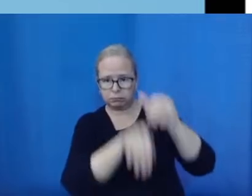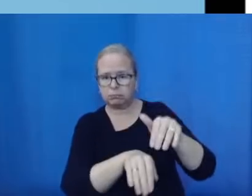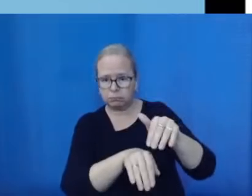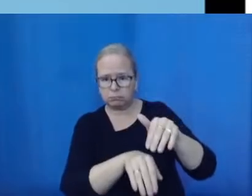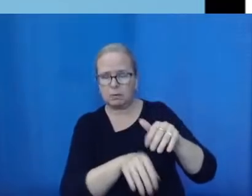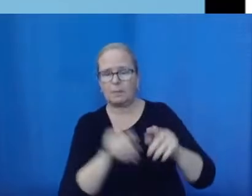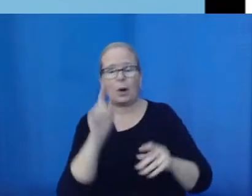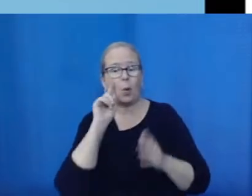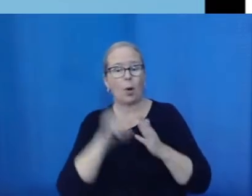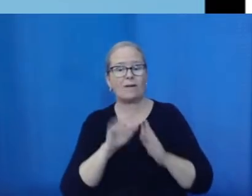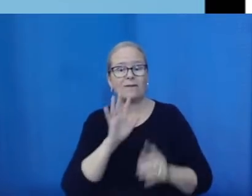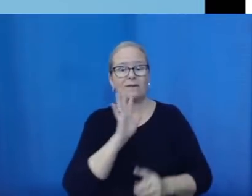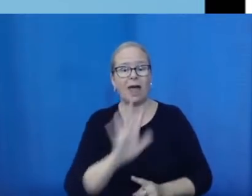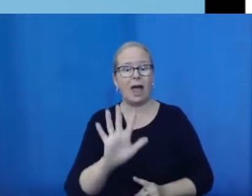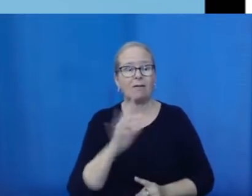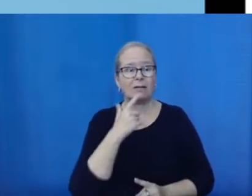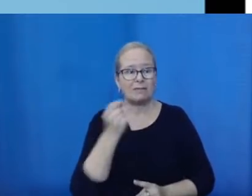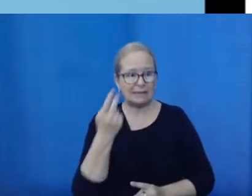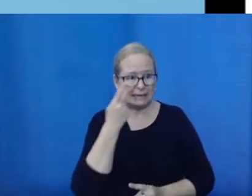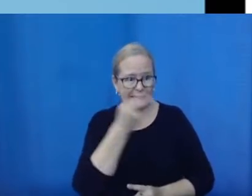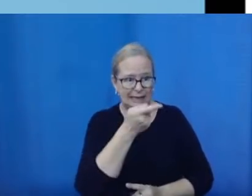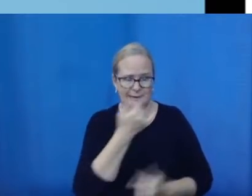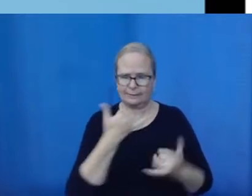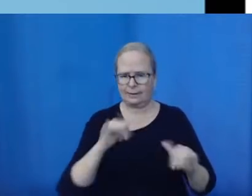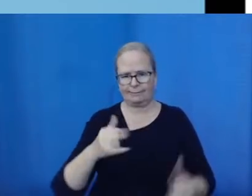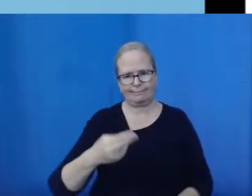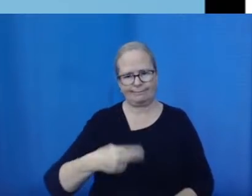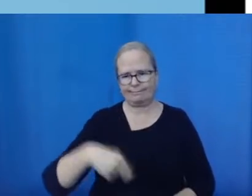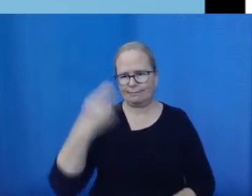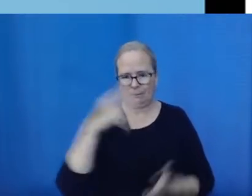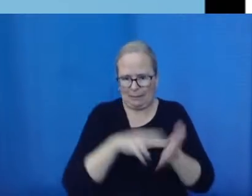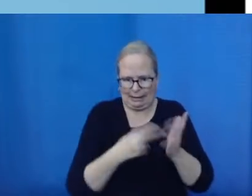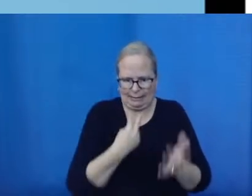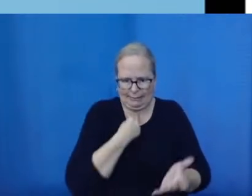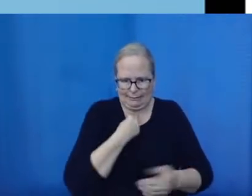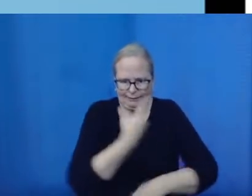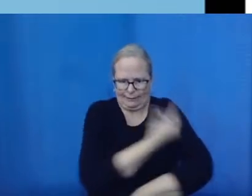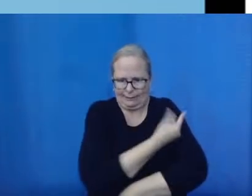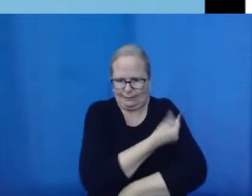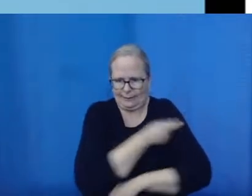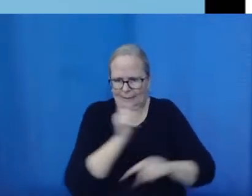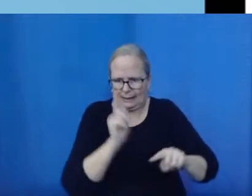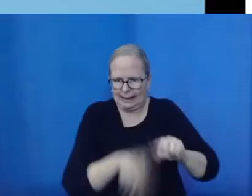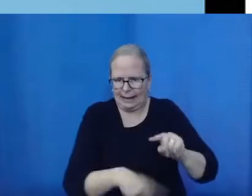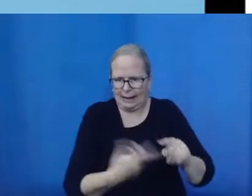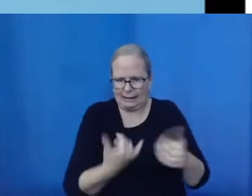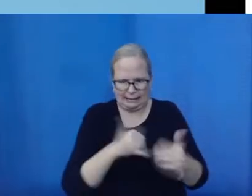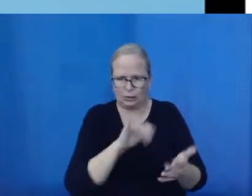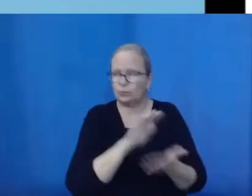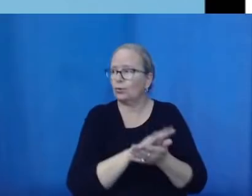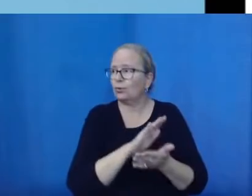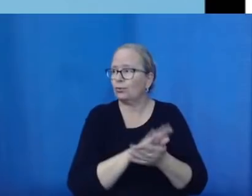Look how high that number is. And it's still way too high. Next slide, please.